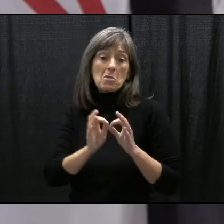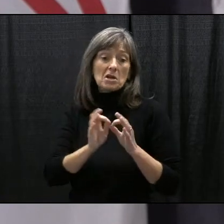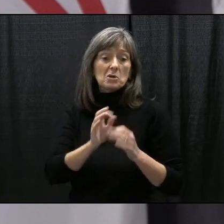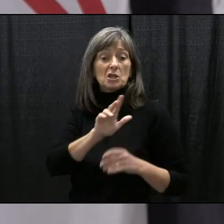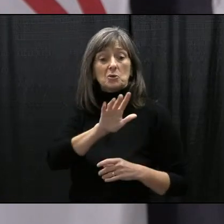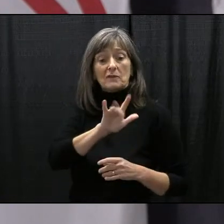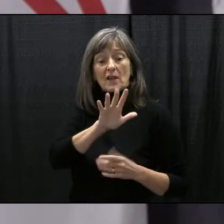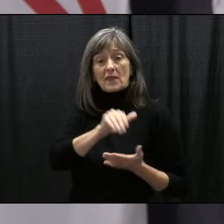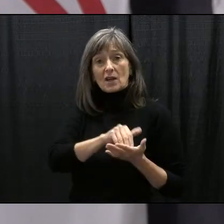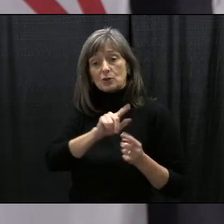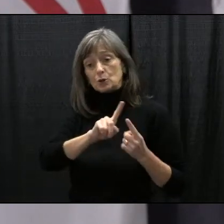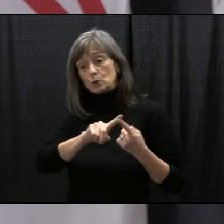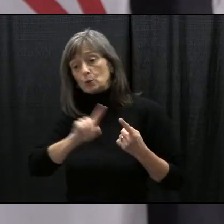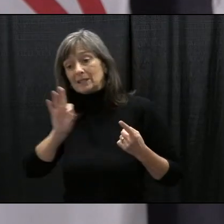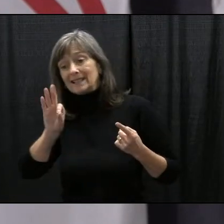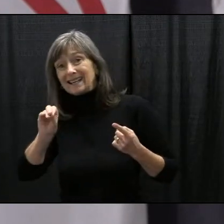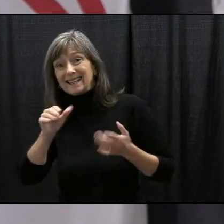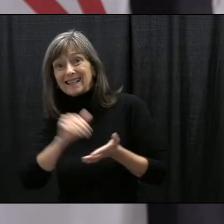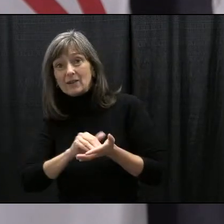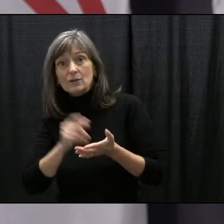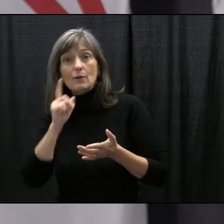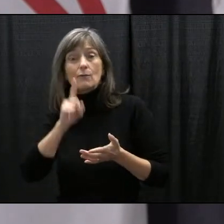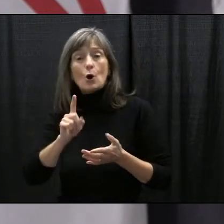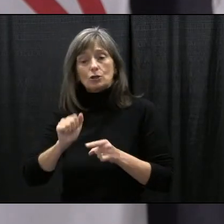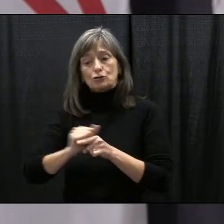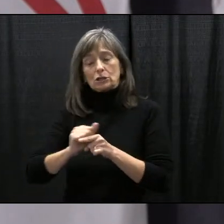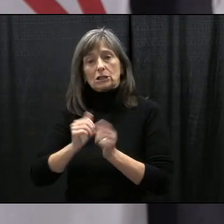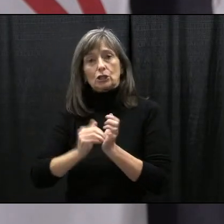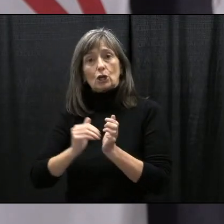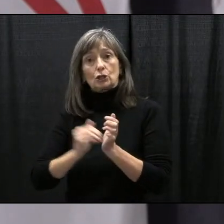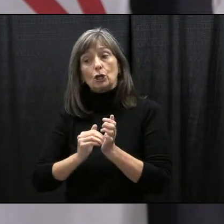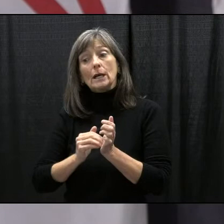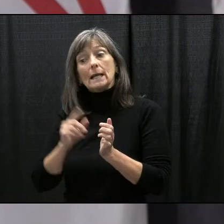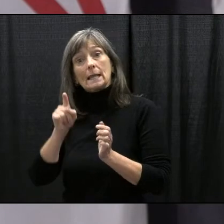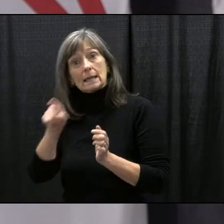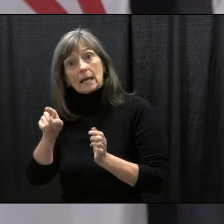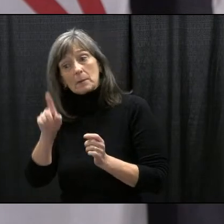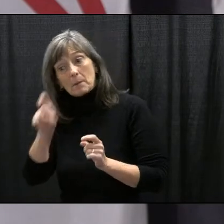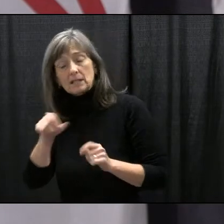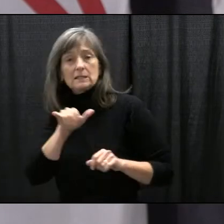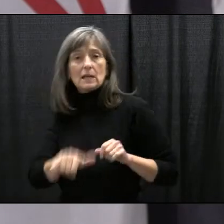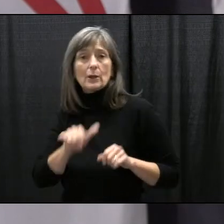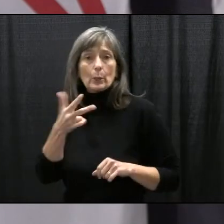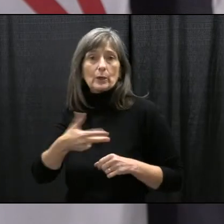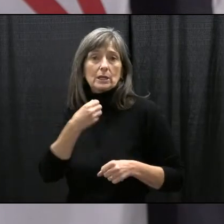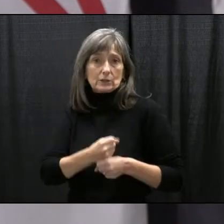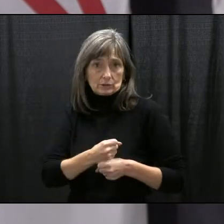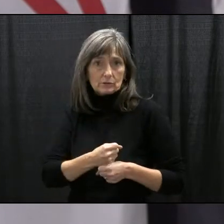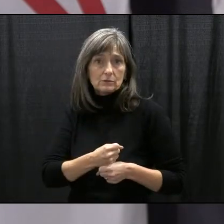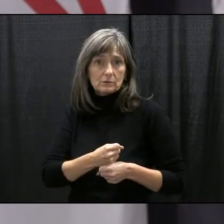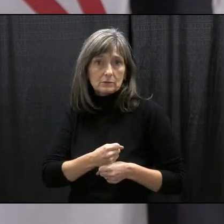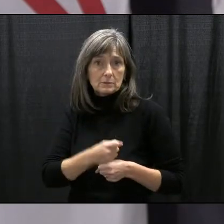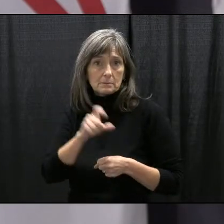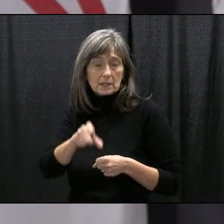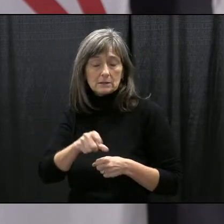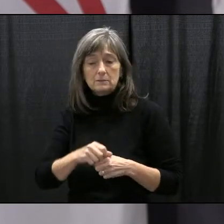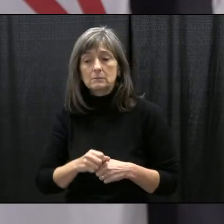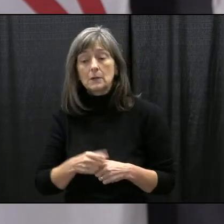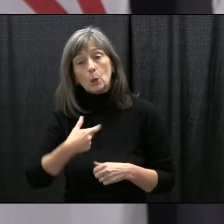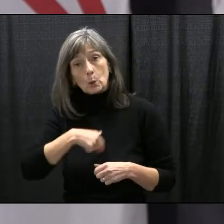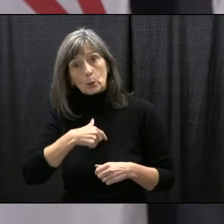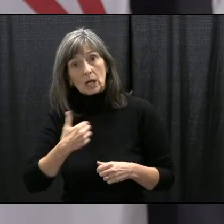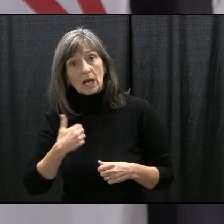to $90,000 for residents in exchange for 3 years return of service. We have a